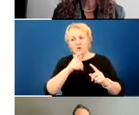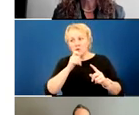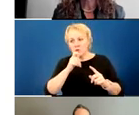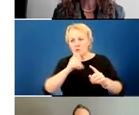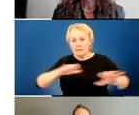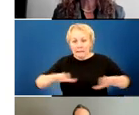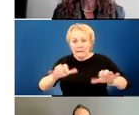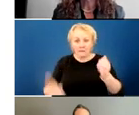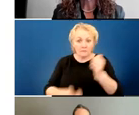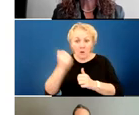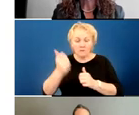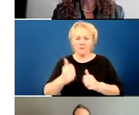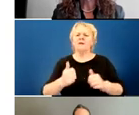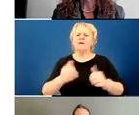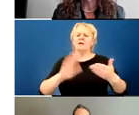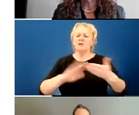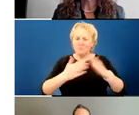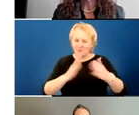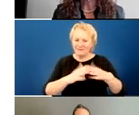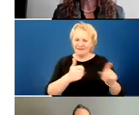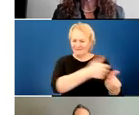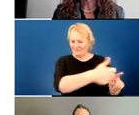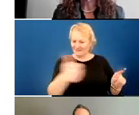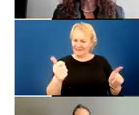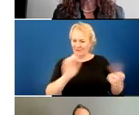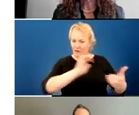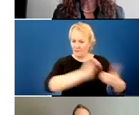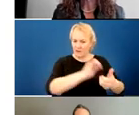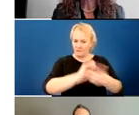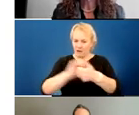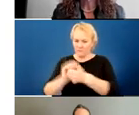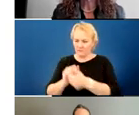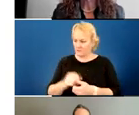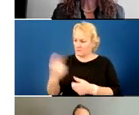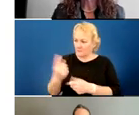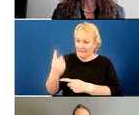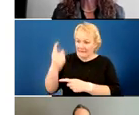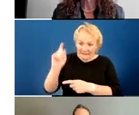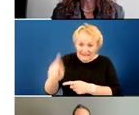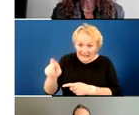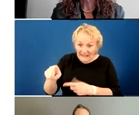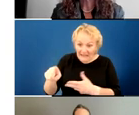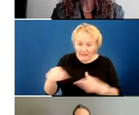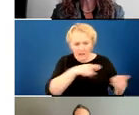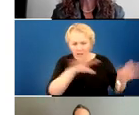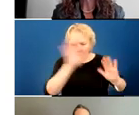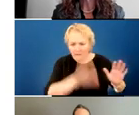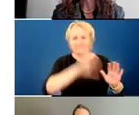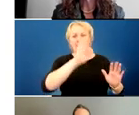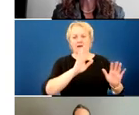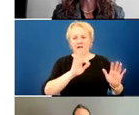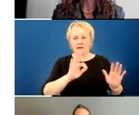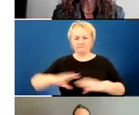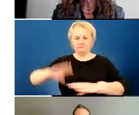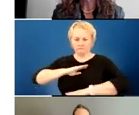up and making sure that if there was an unmet need, that they were helping get that those resources